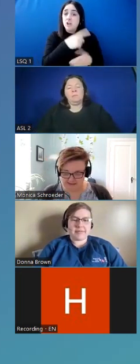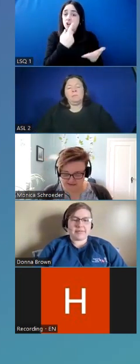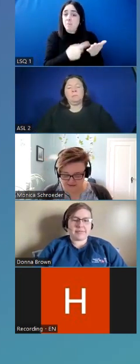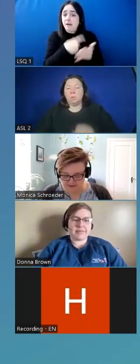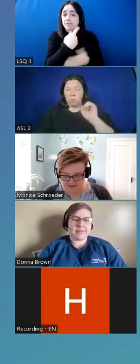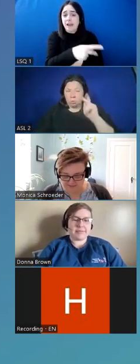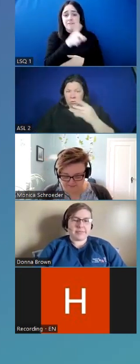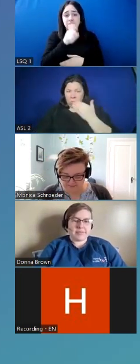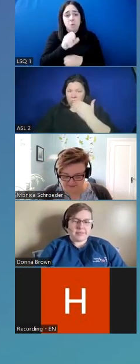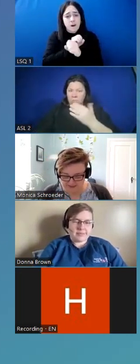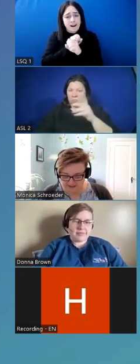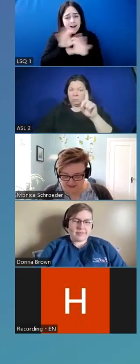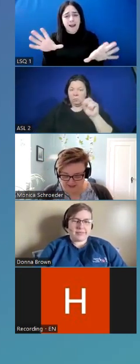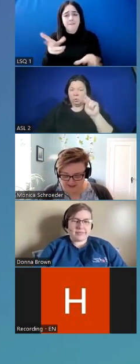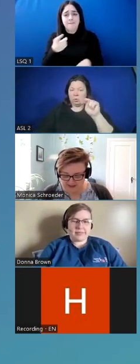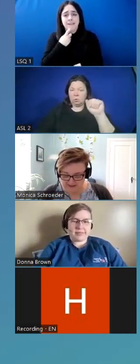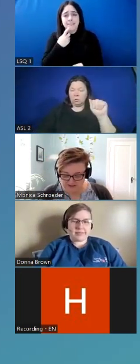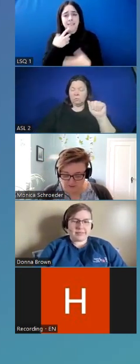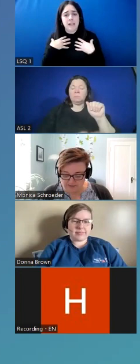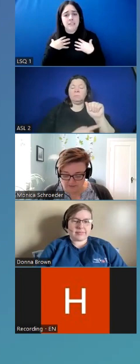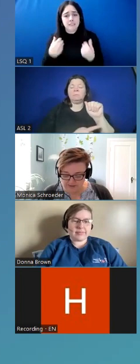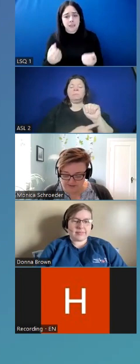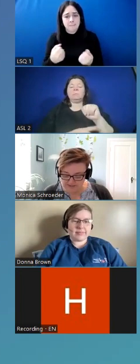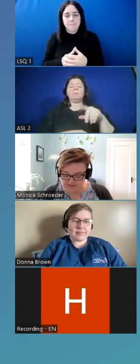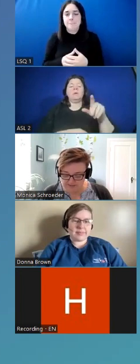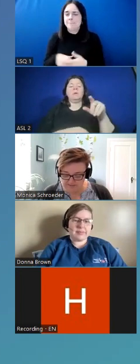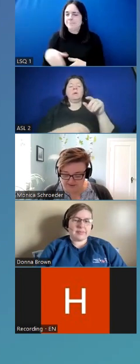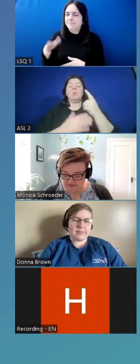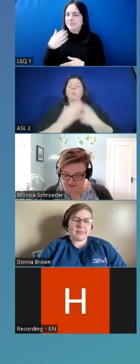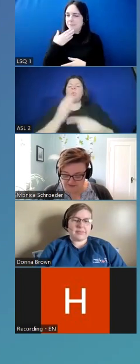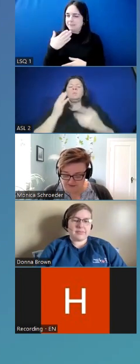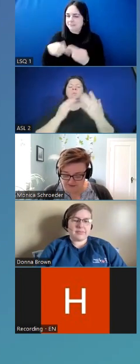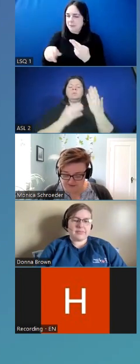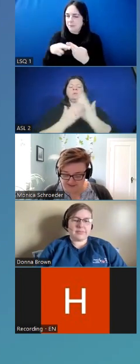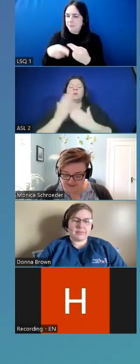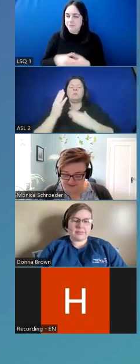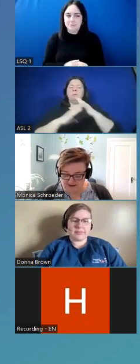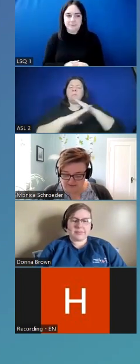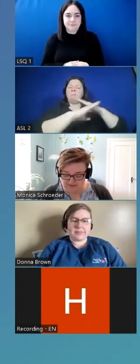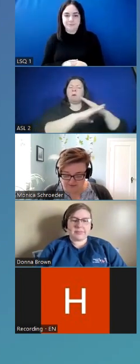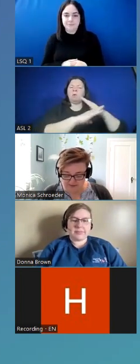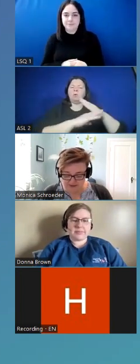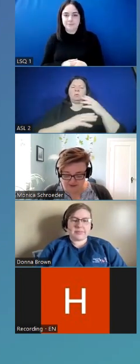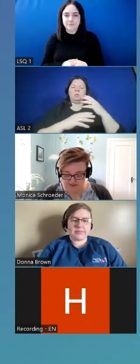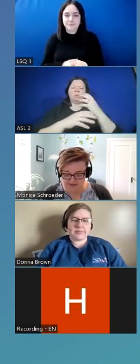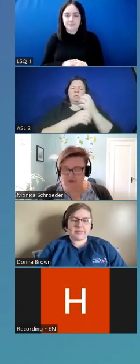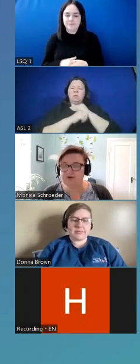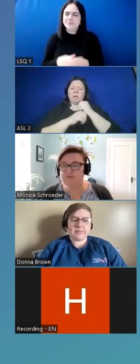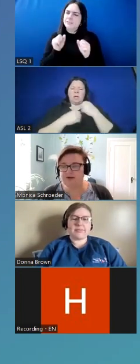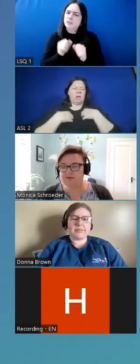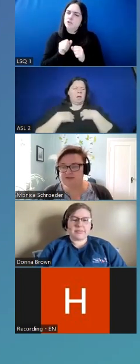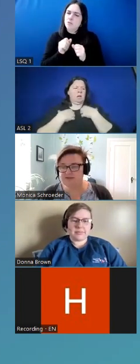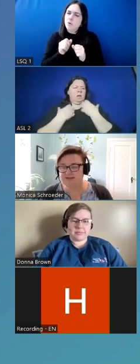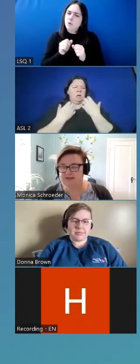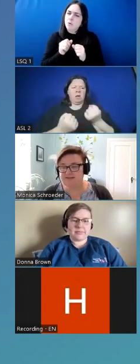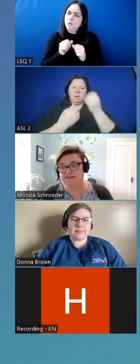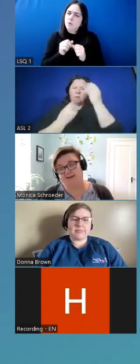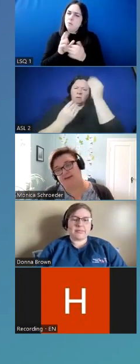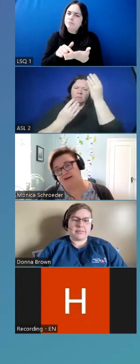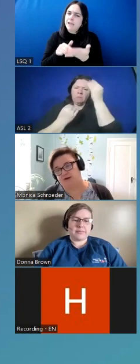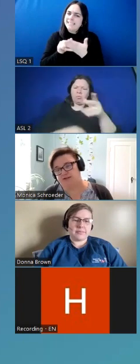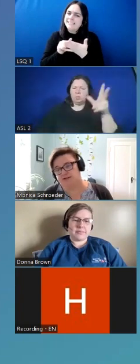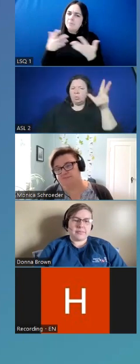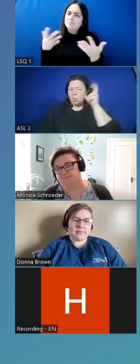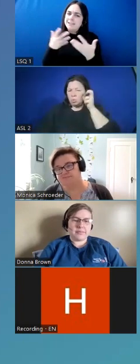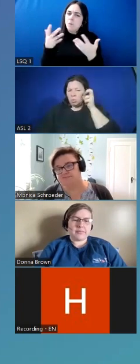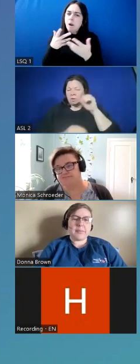Okay, thank you, Donna. So what were some of the barriers to getting health information that you heard about in